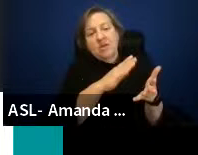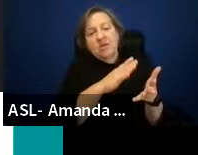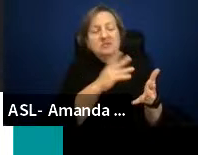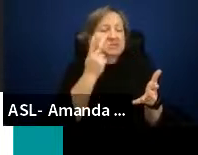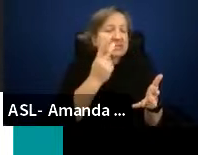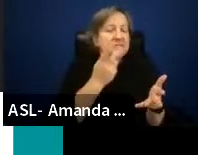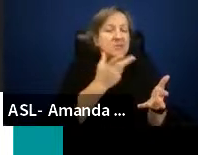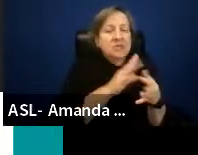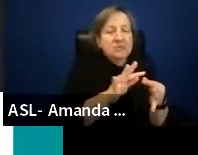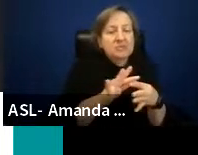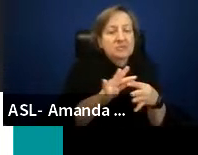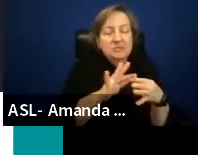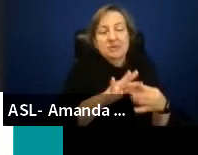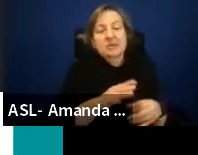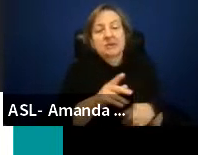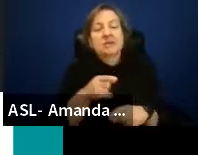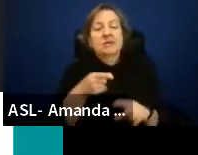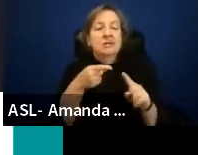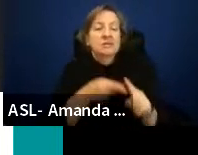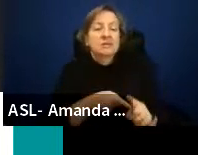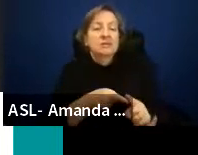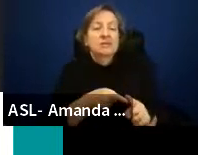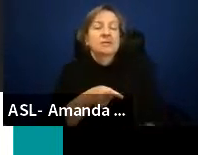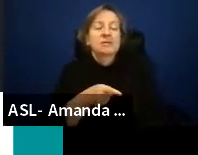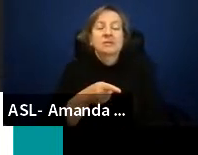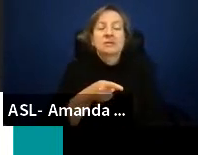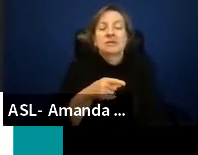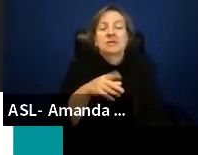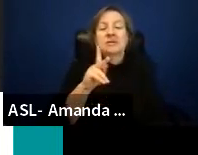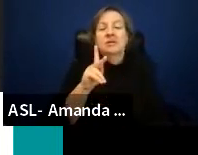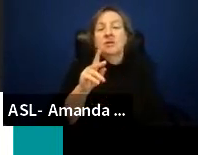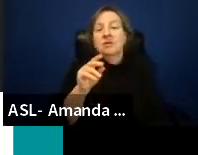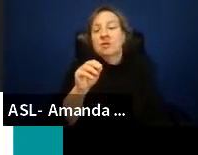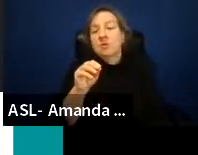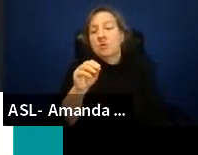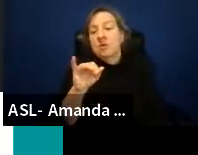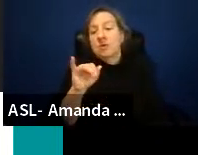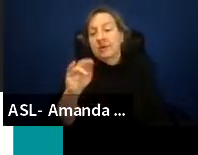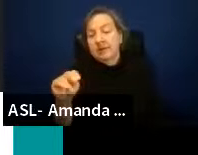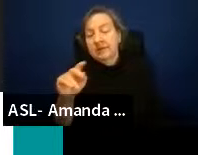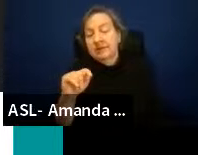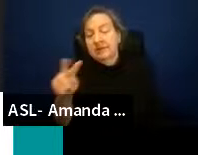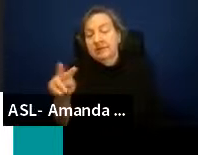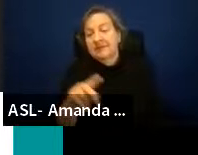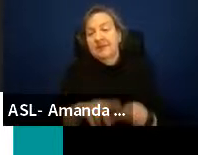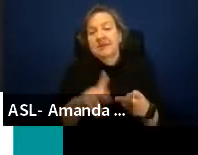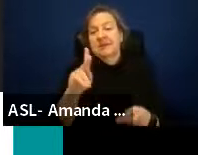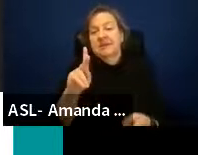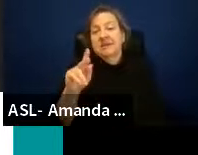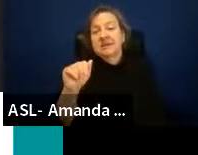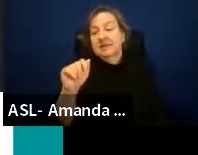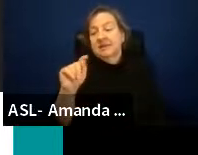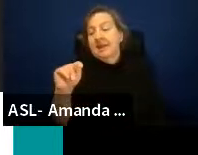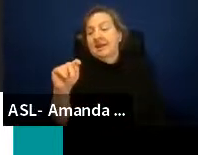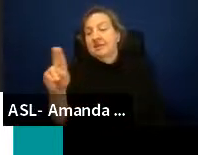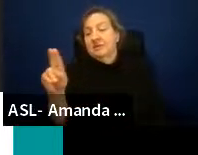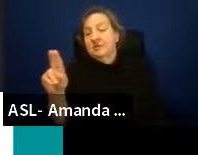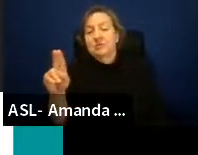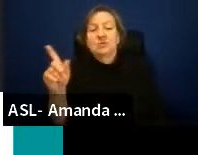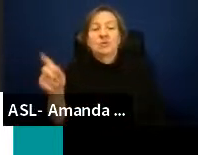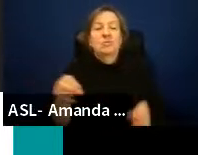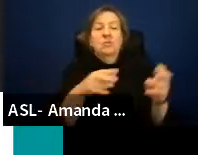Coin TV and K2, they posted things, and so folks are posting on those websites.